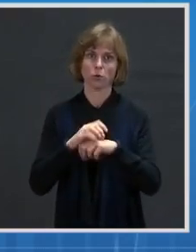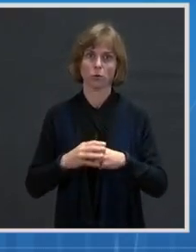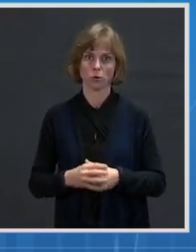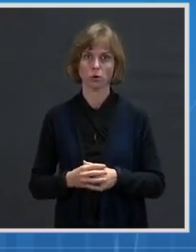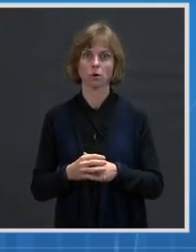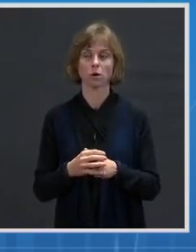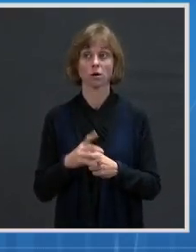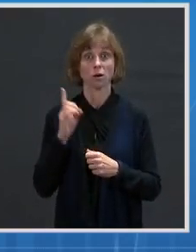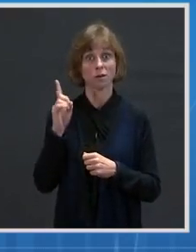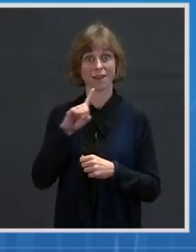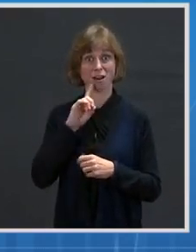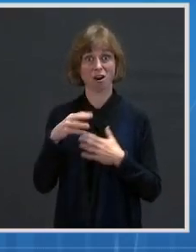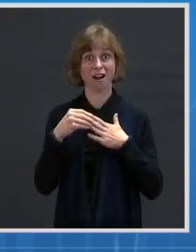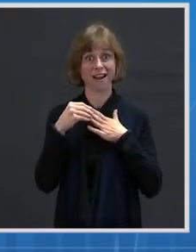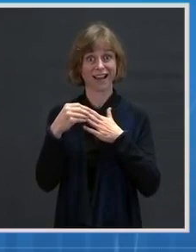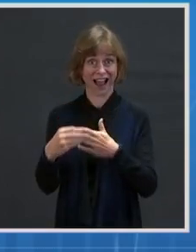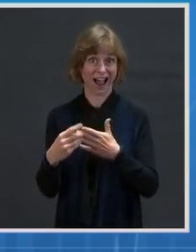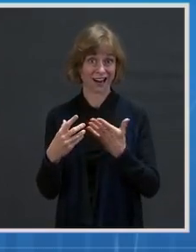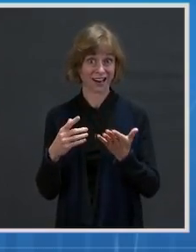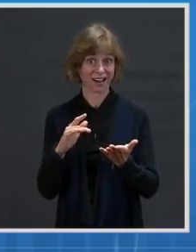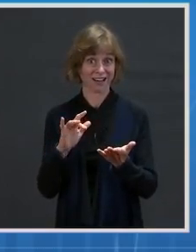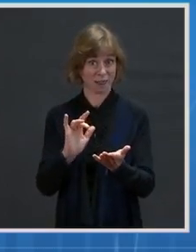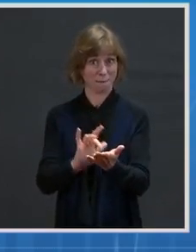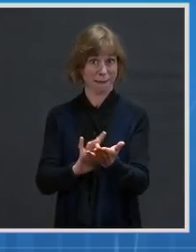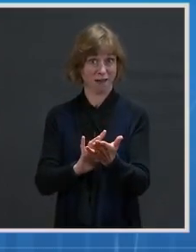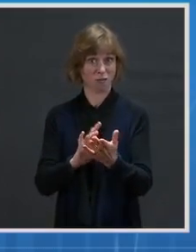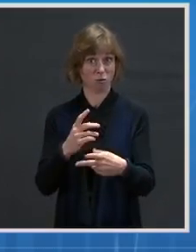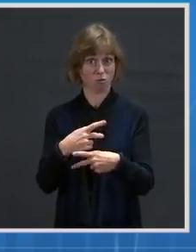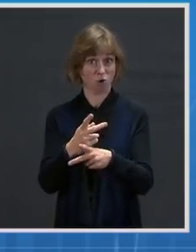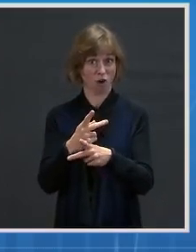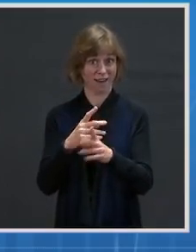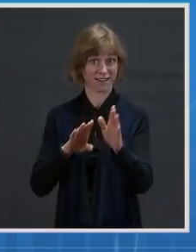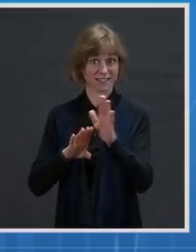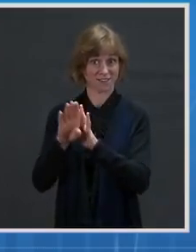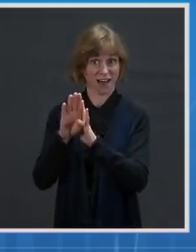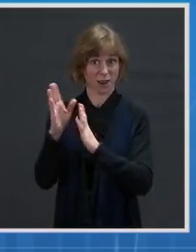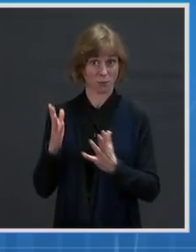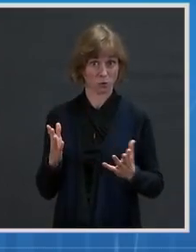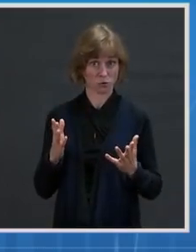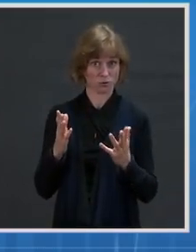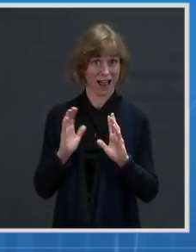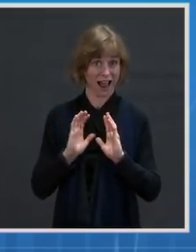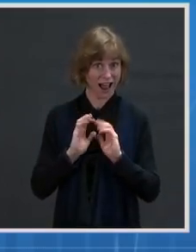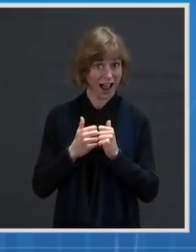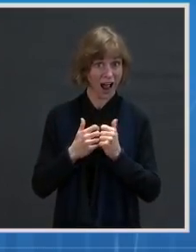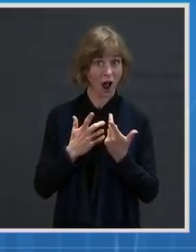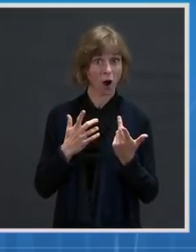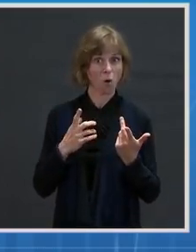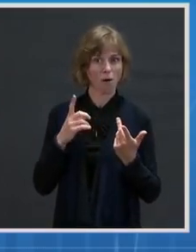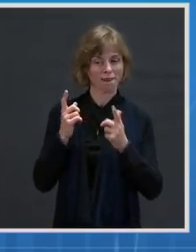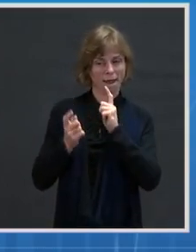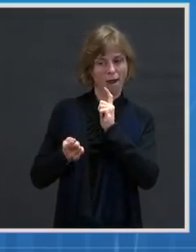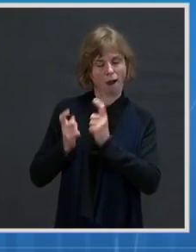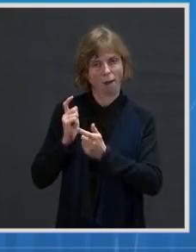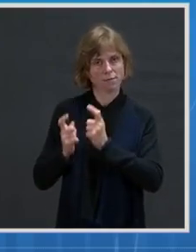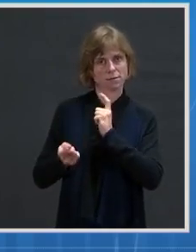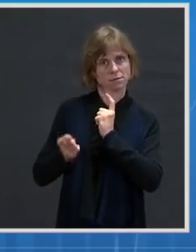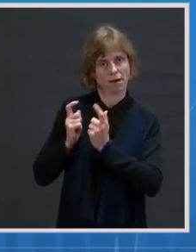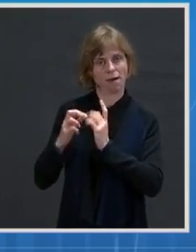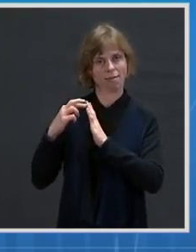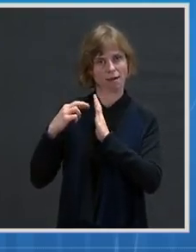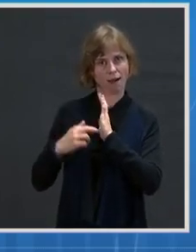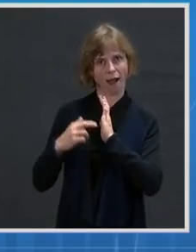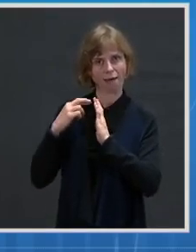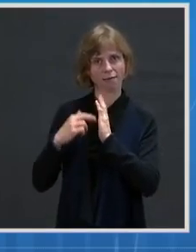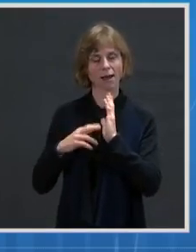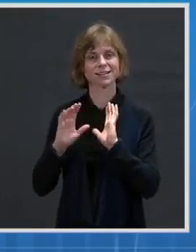are guiding the medical product developers by updating their guidelines on how they